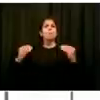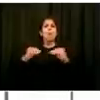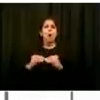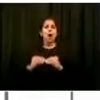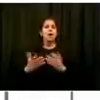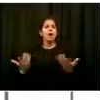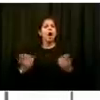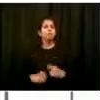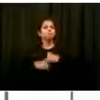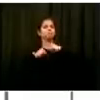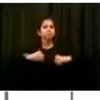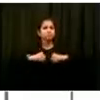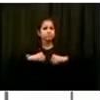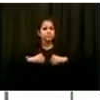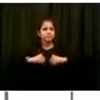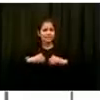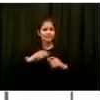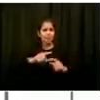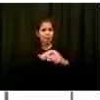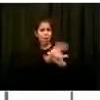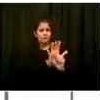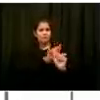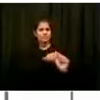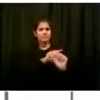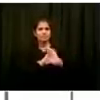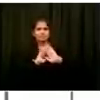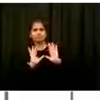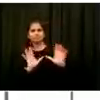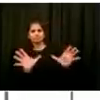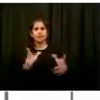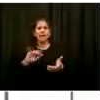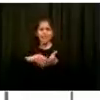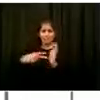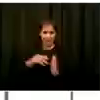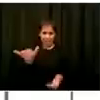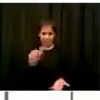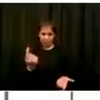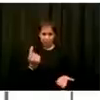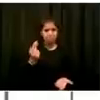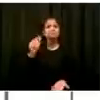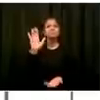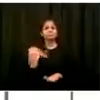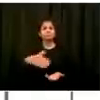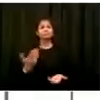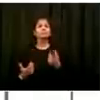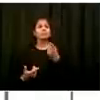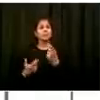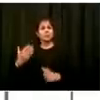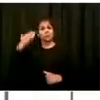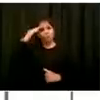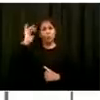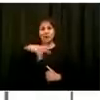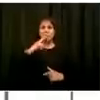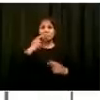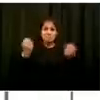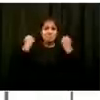for schools. So, I know there has been a lot of focus justifiably on the percent